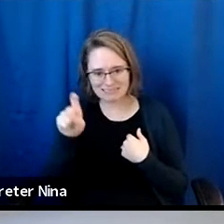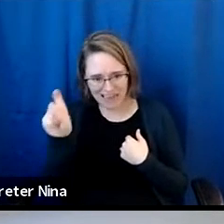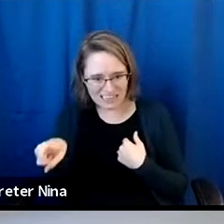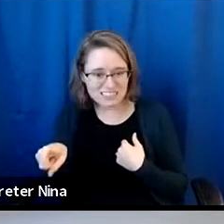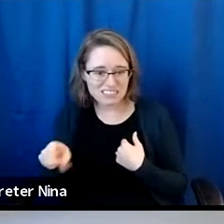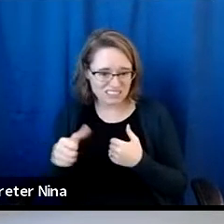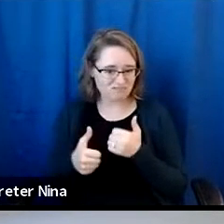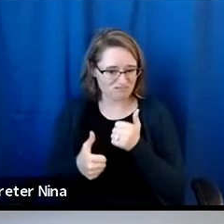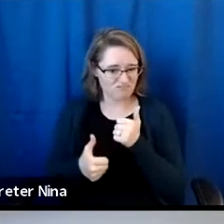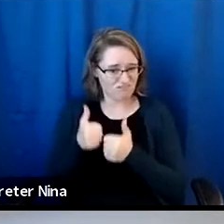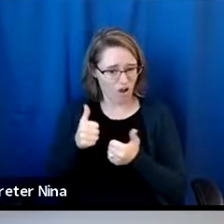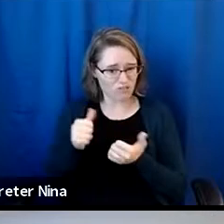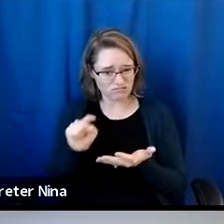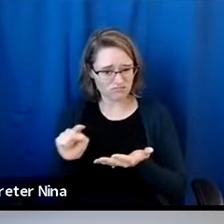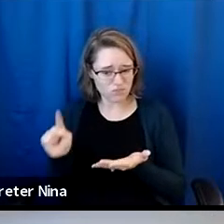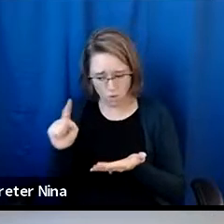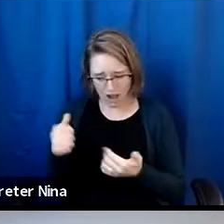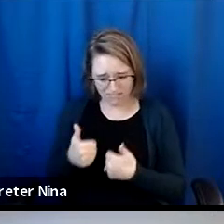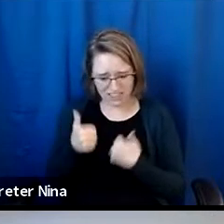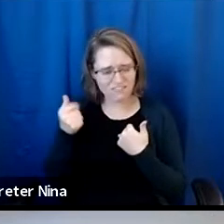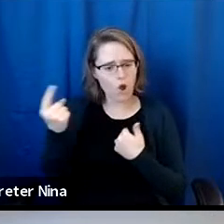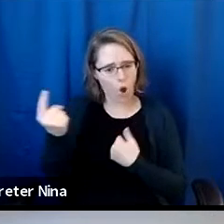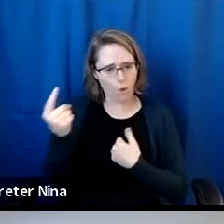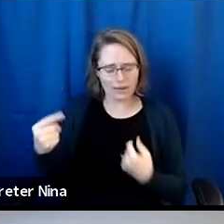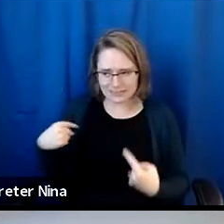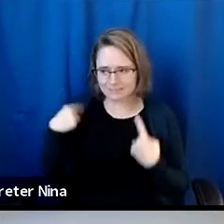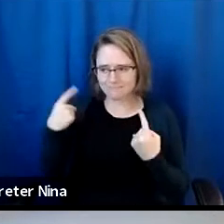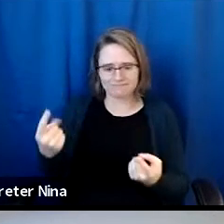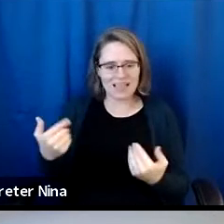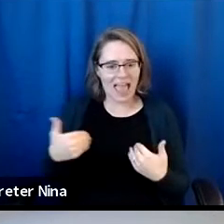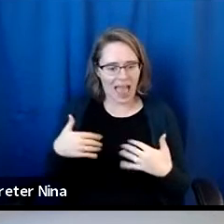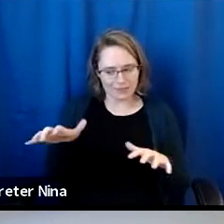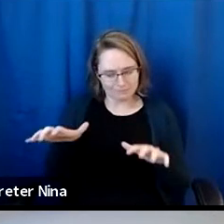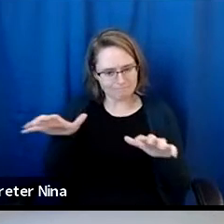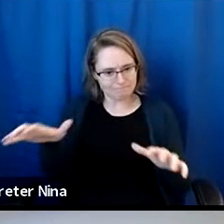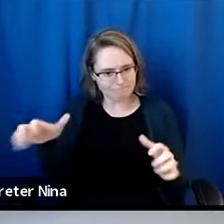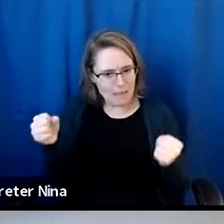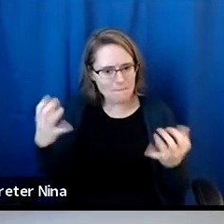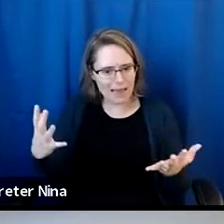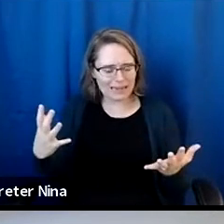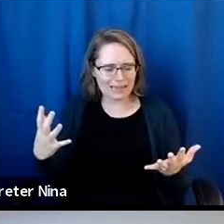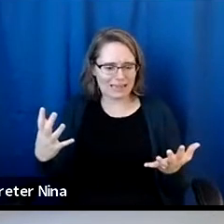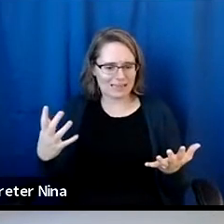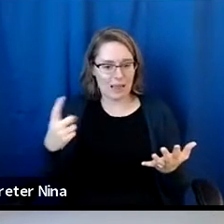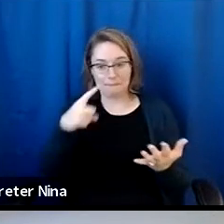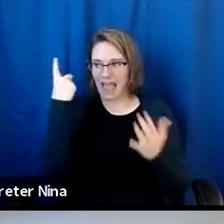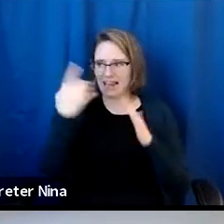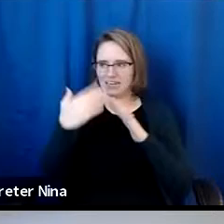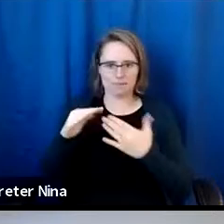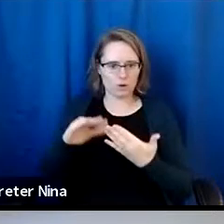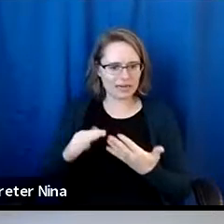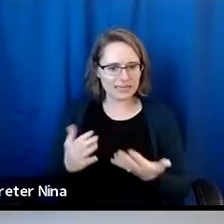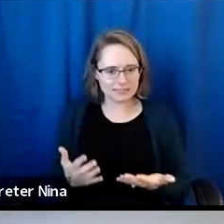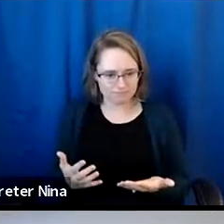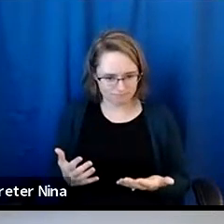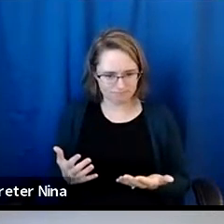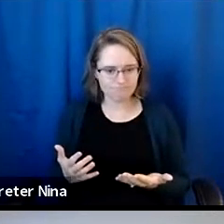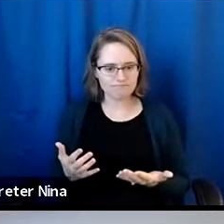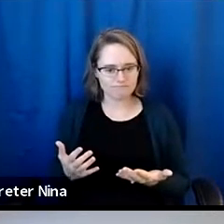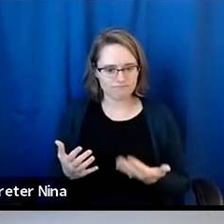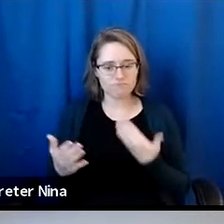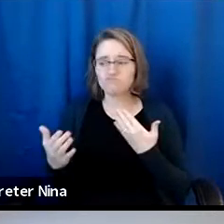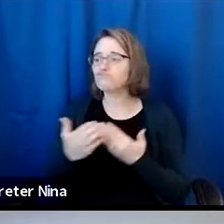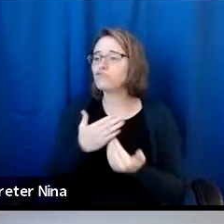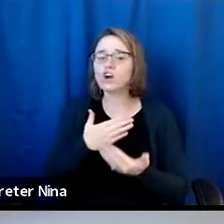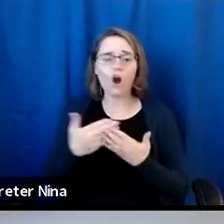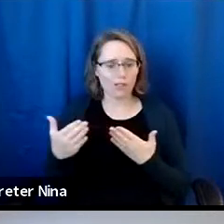most parts of the places I've lived, there have always been numbers. There's been a Black community that, regardless